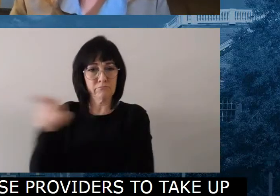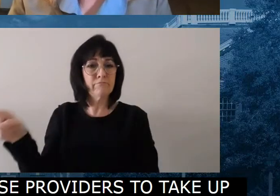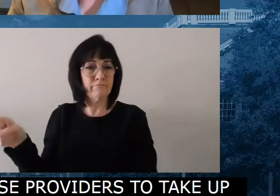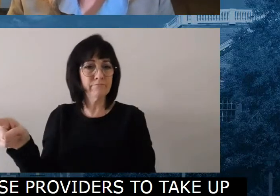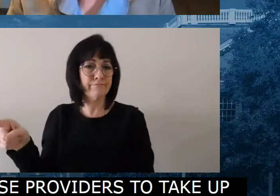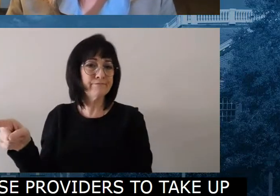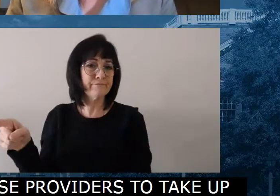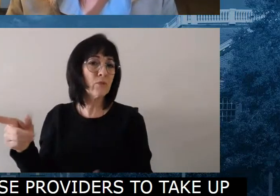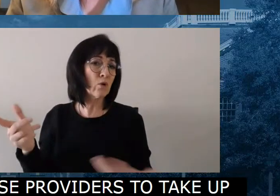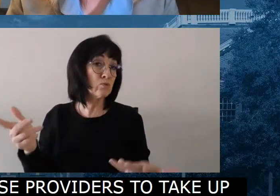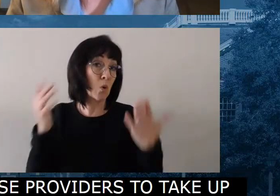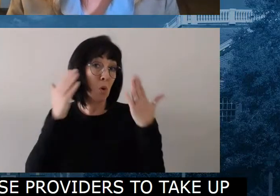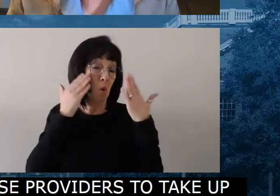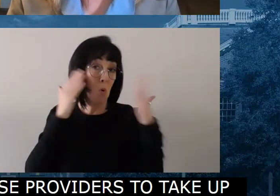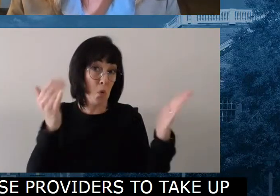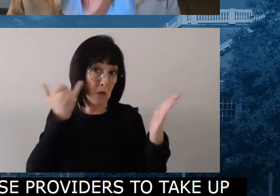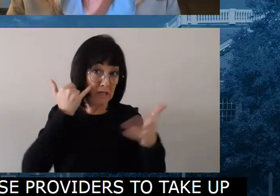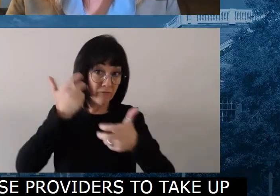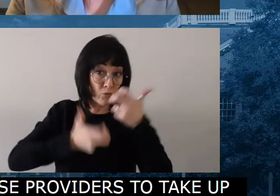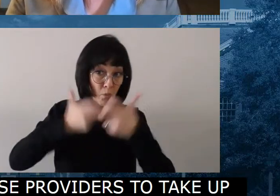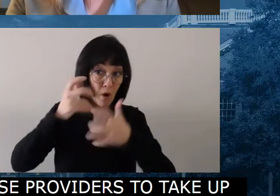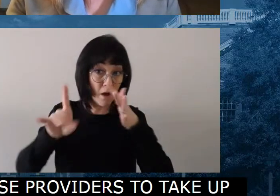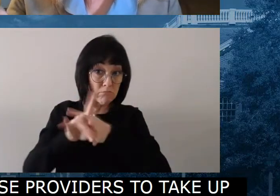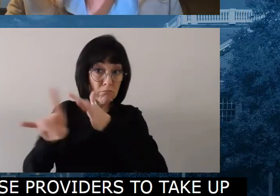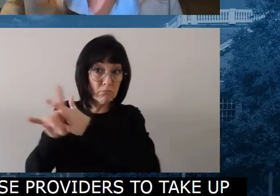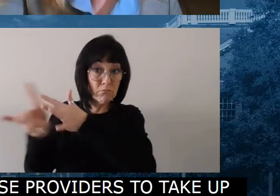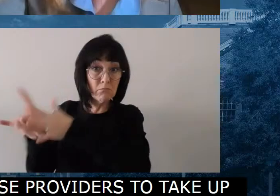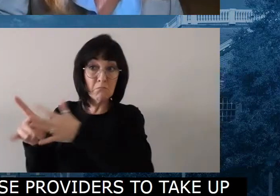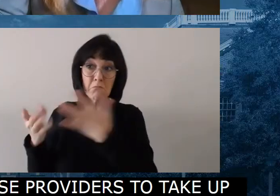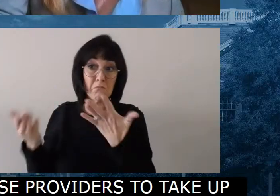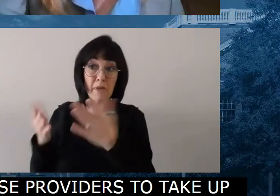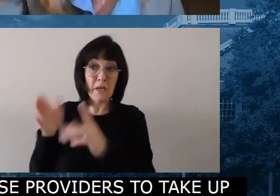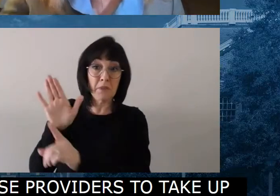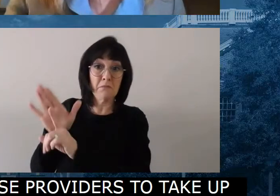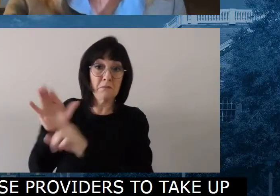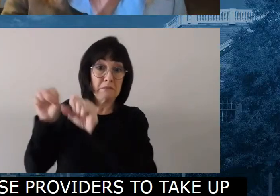think is a question Dr. Ratea might be able to address.